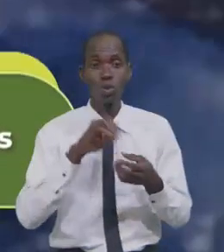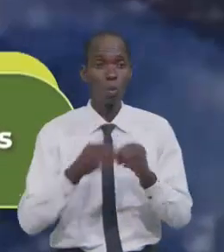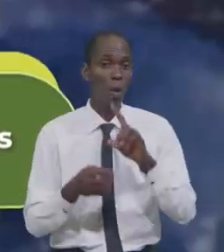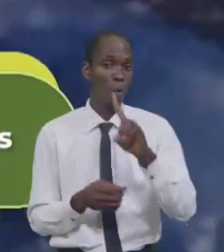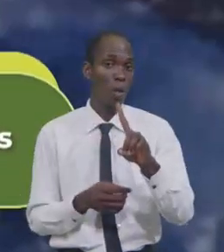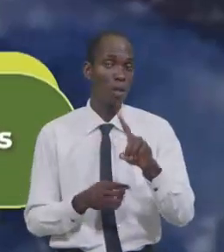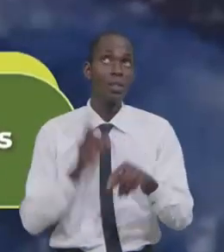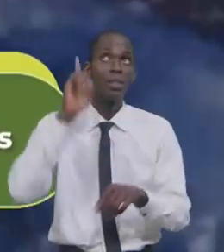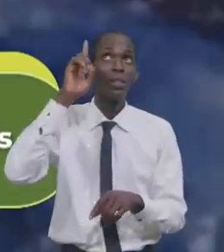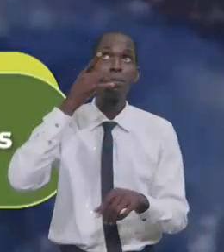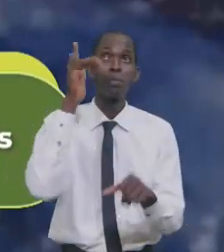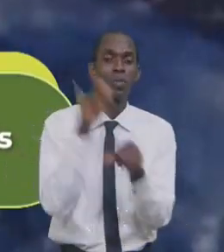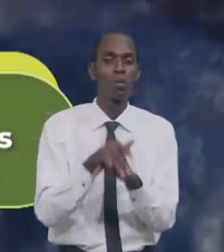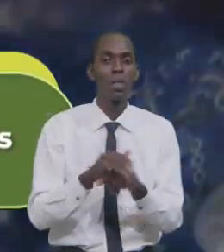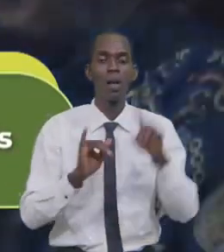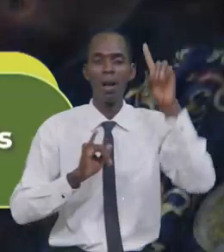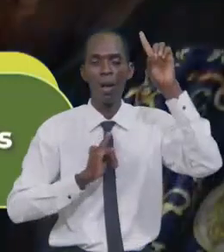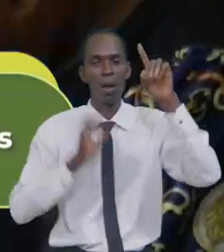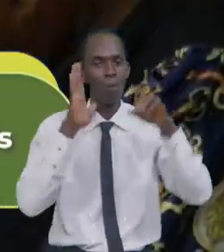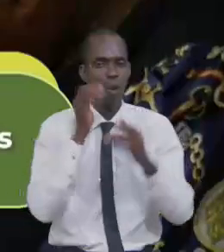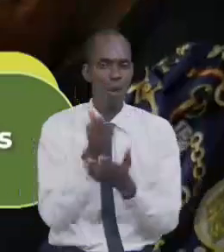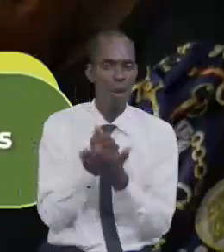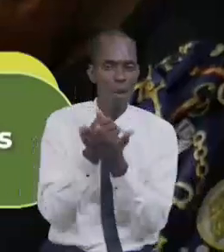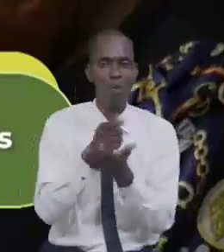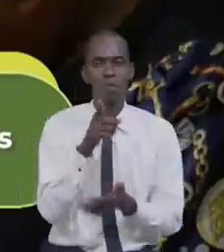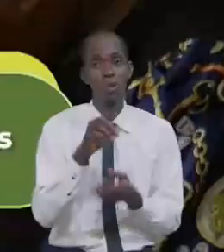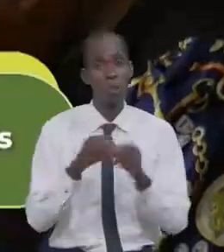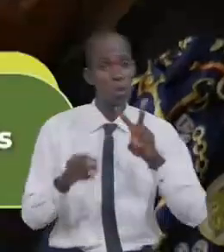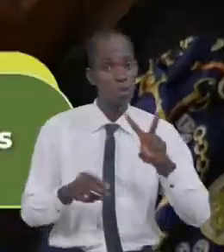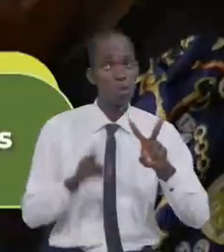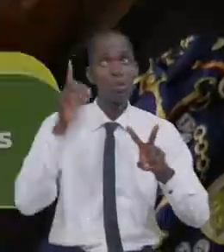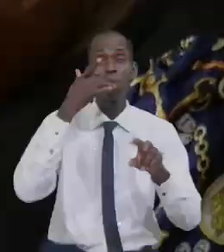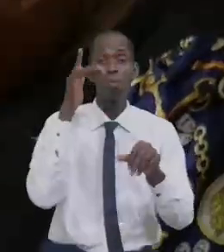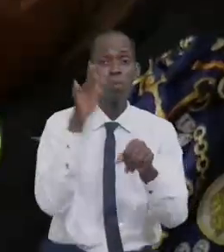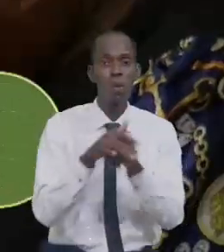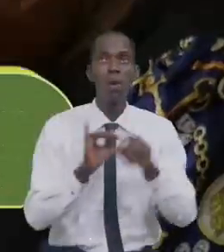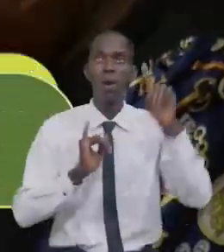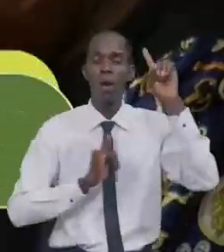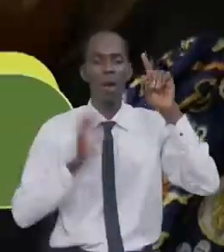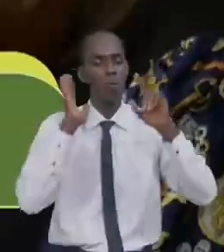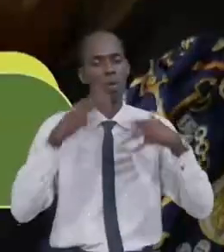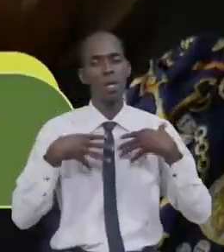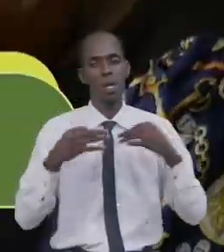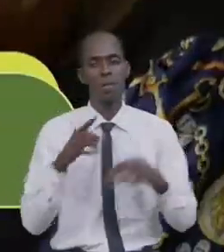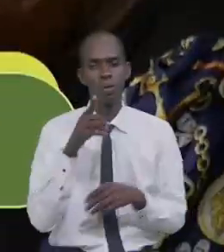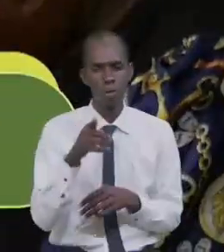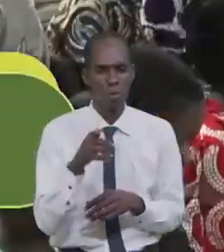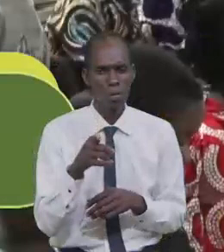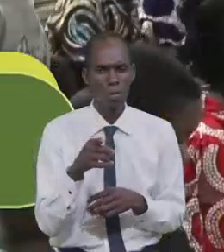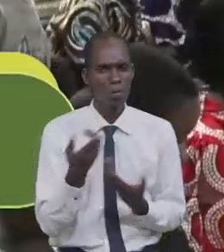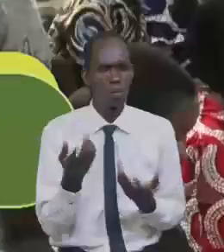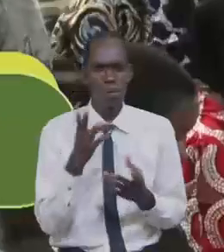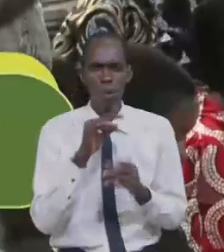will help you. Amen. Number two, he says, I will heal you. Amen. I didn't hear your amen on that